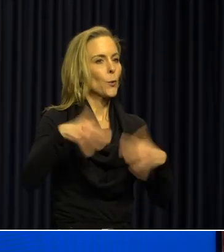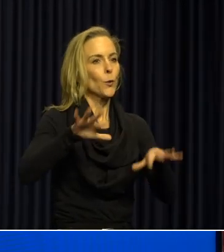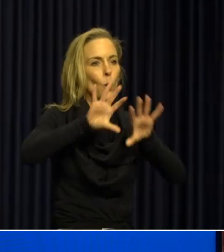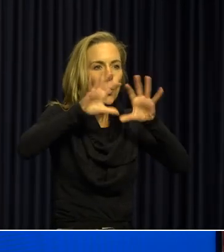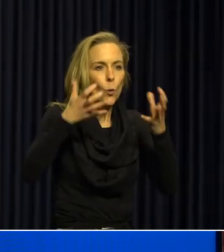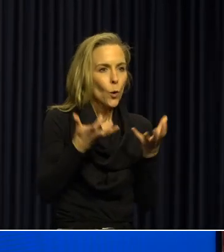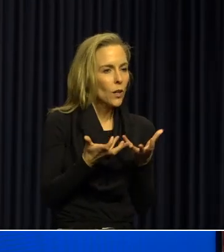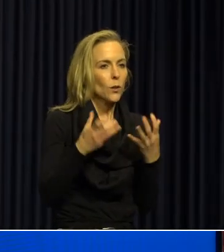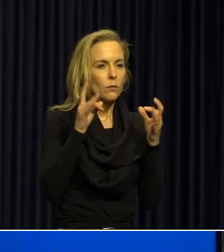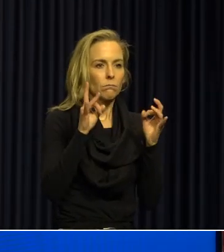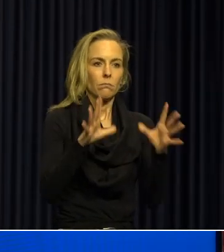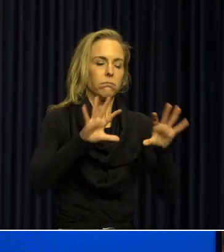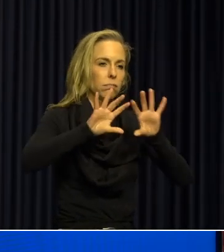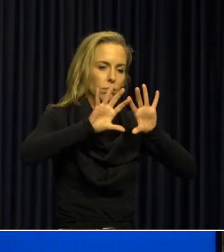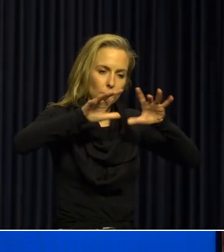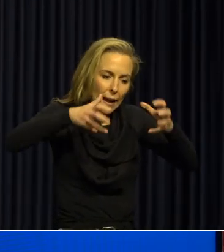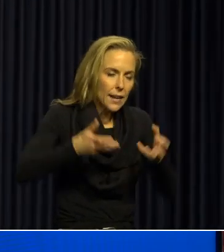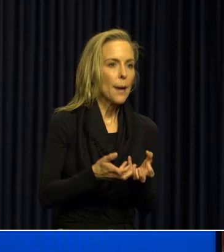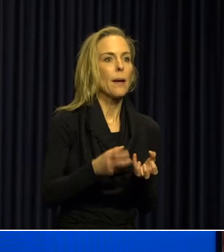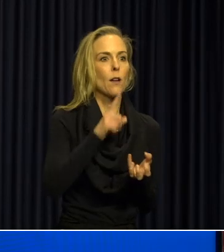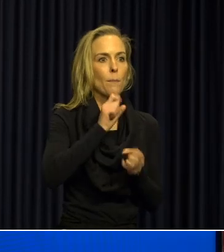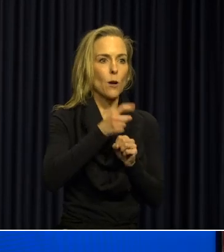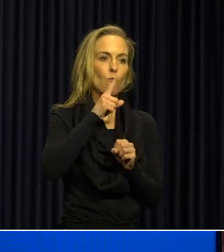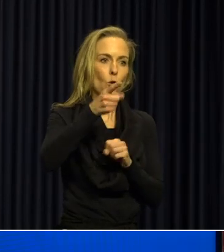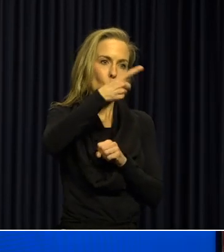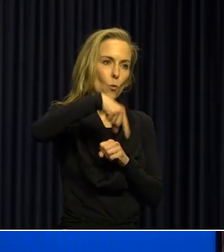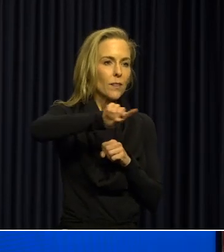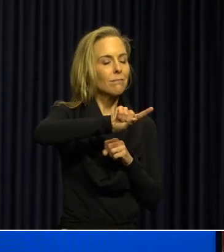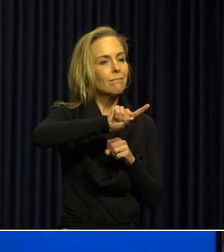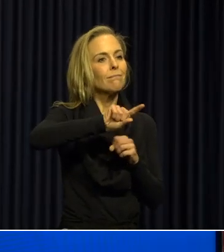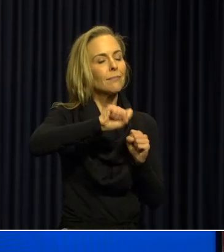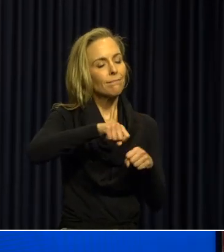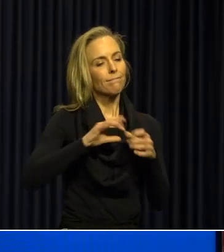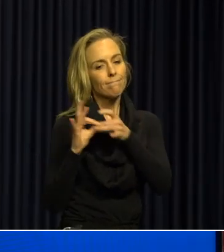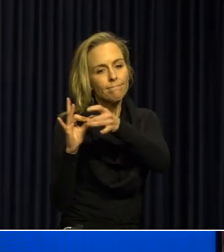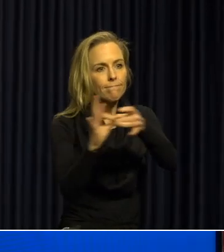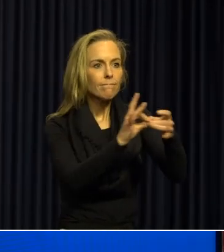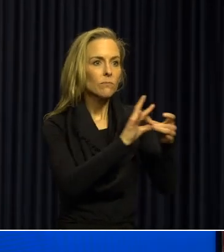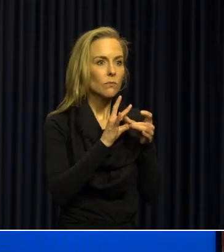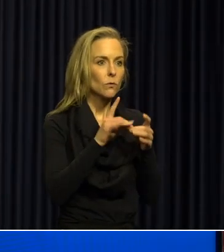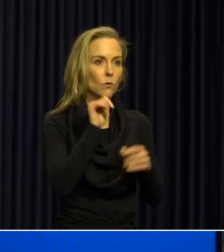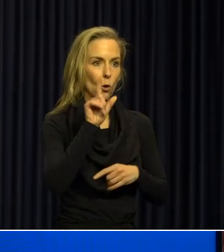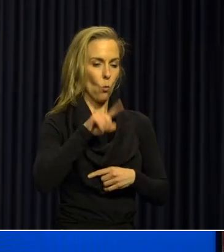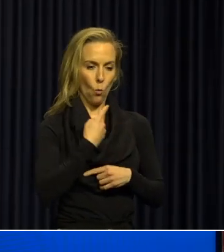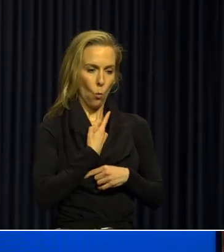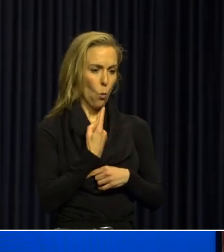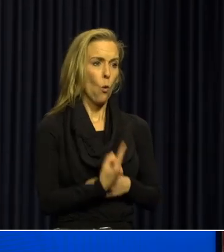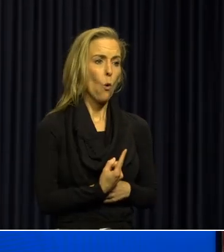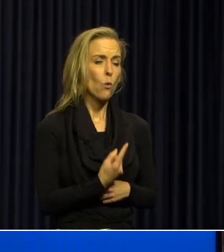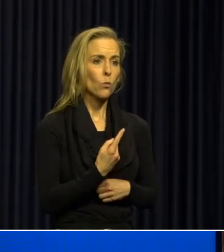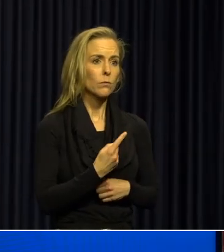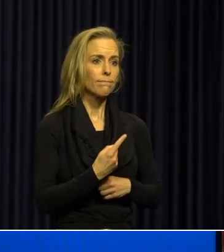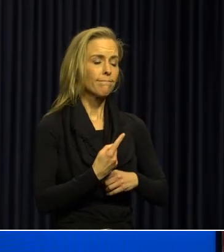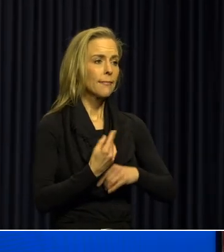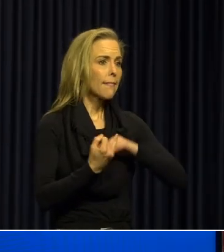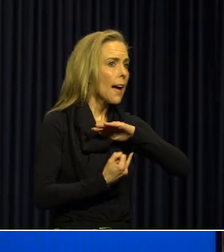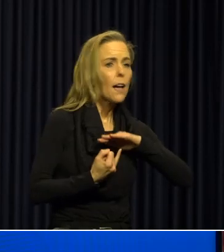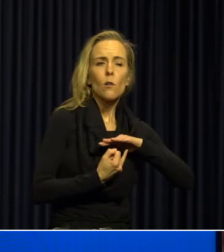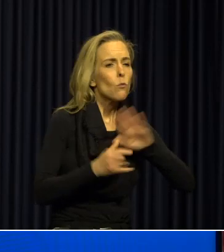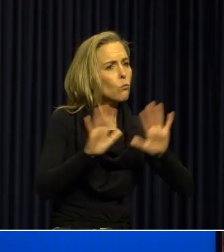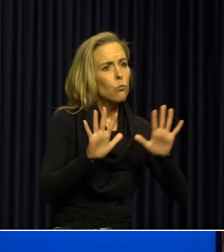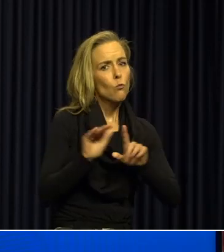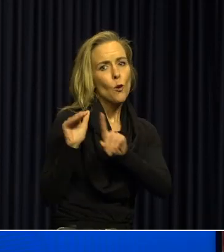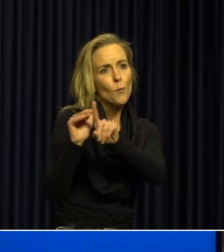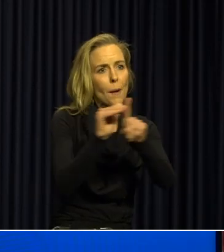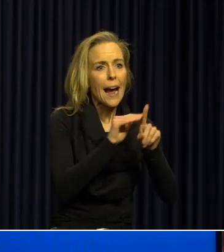a chance for all of us to come together to know that we are not alone, and to remind each other that we are going